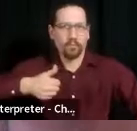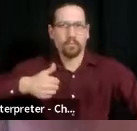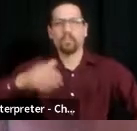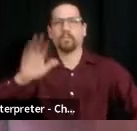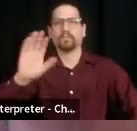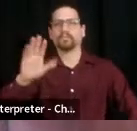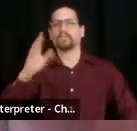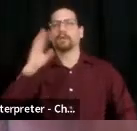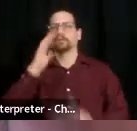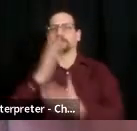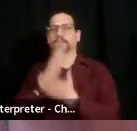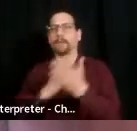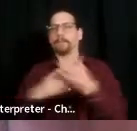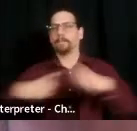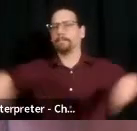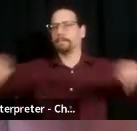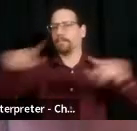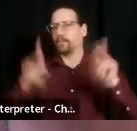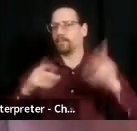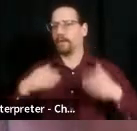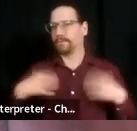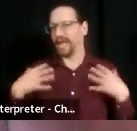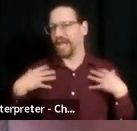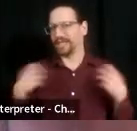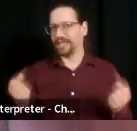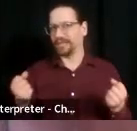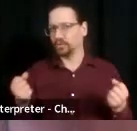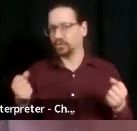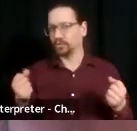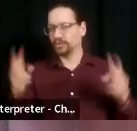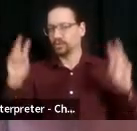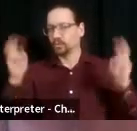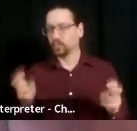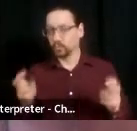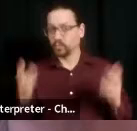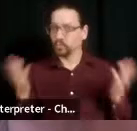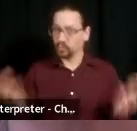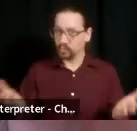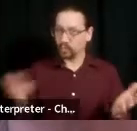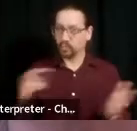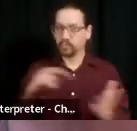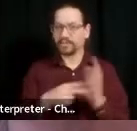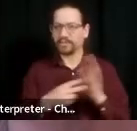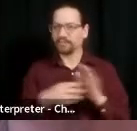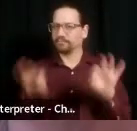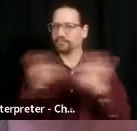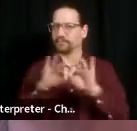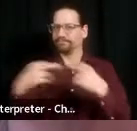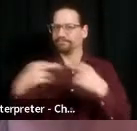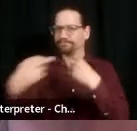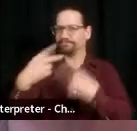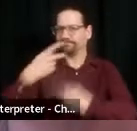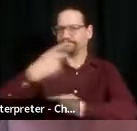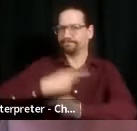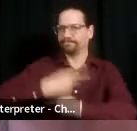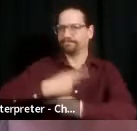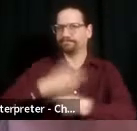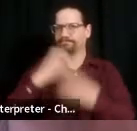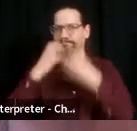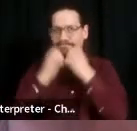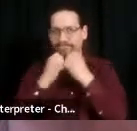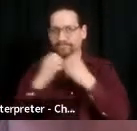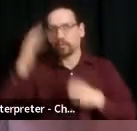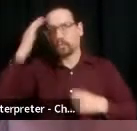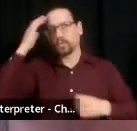some health issues that they got to be concerned with. I'll be putting my, the snow rake together tomorrow and take some of the snow